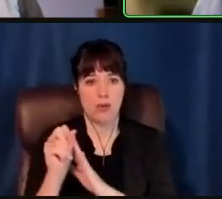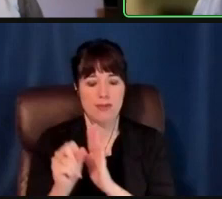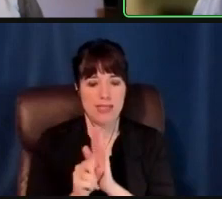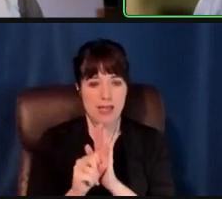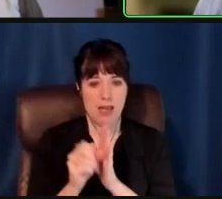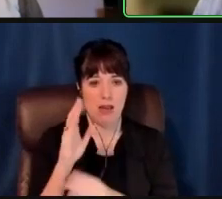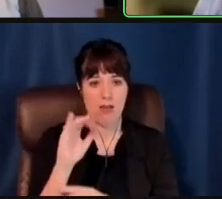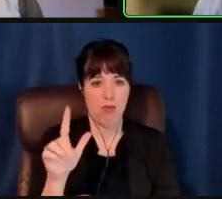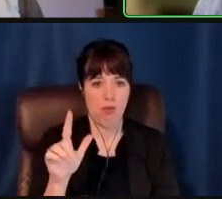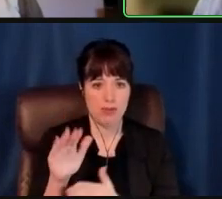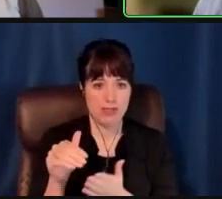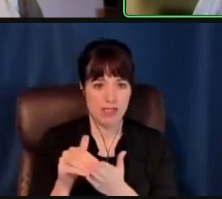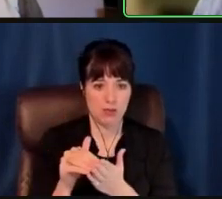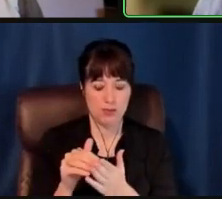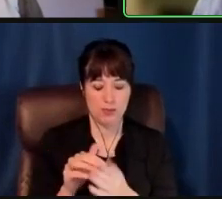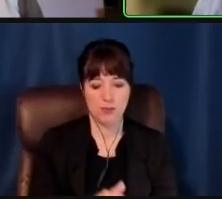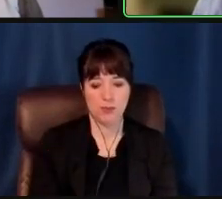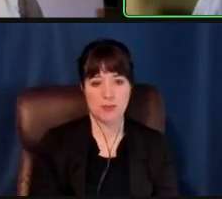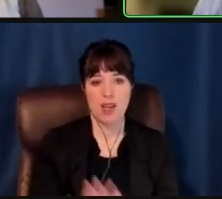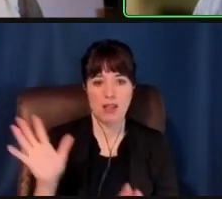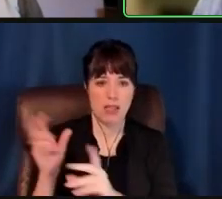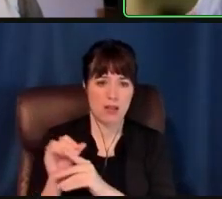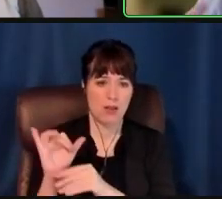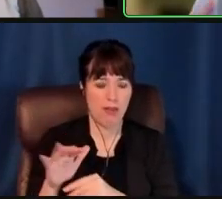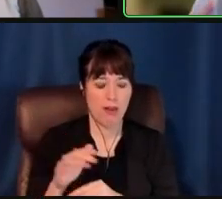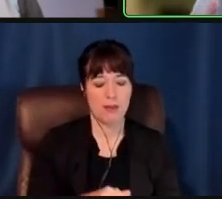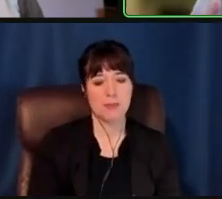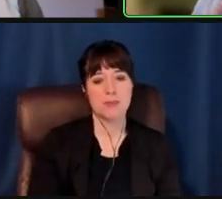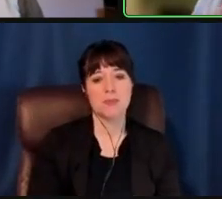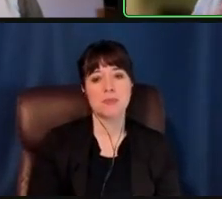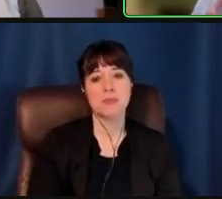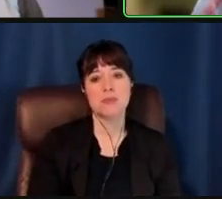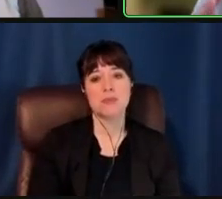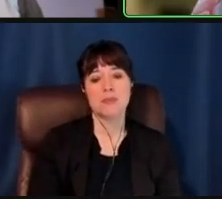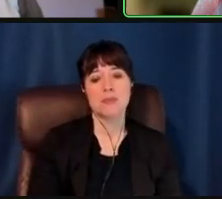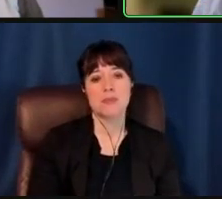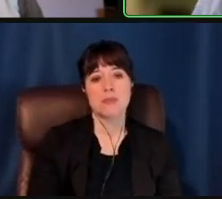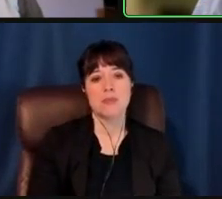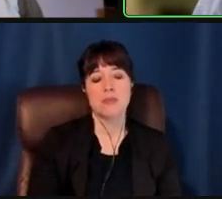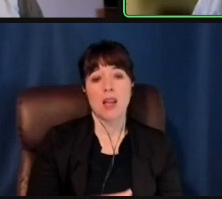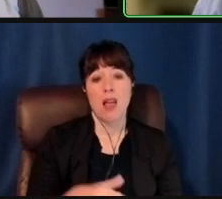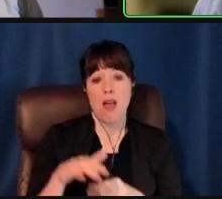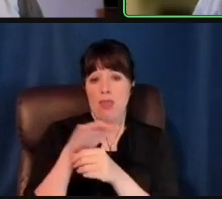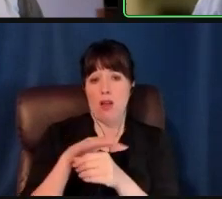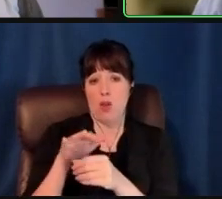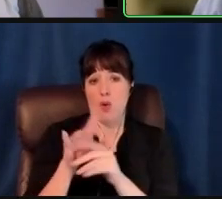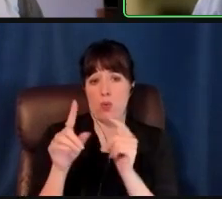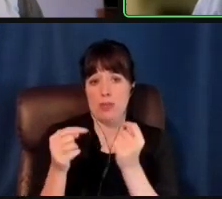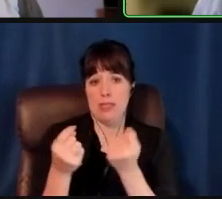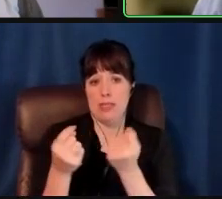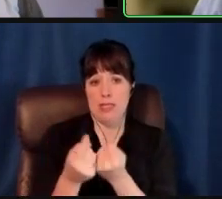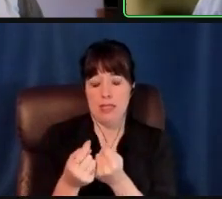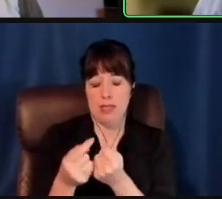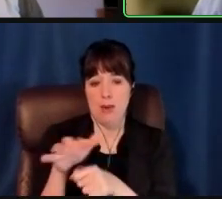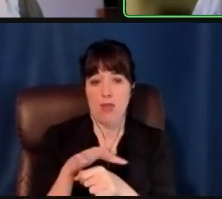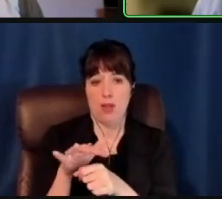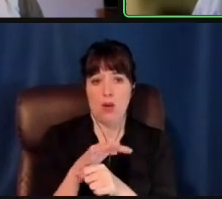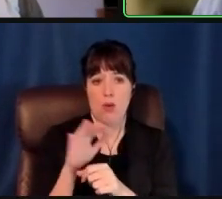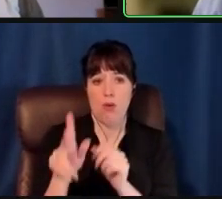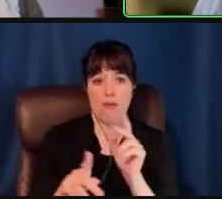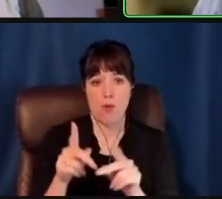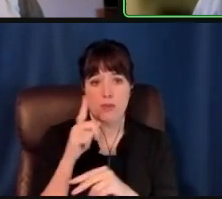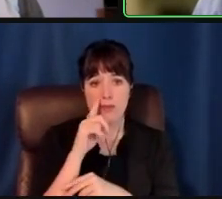They are consolidated that service. That call center. The local team, the local folks for that